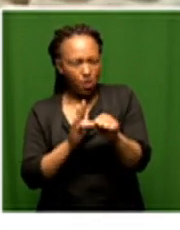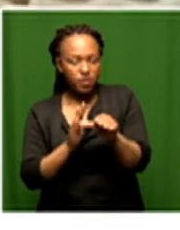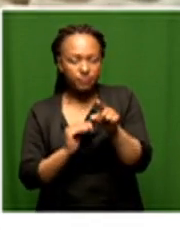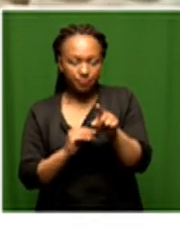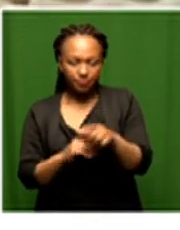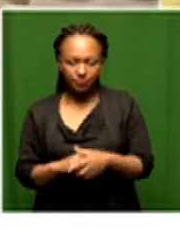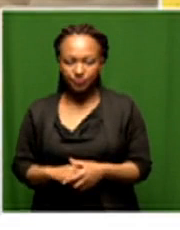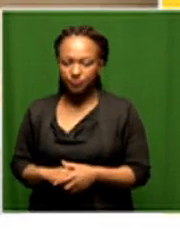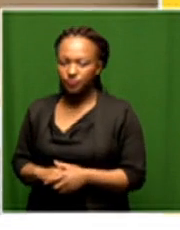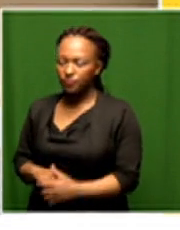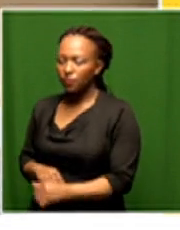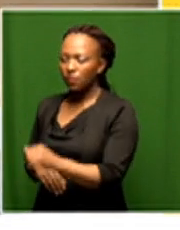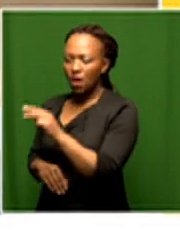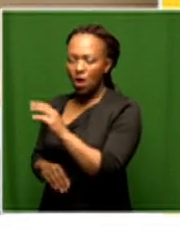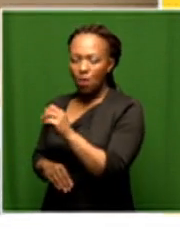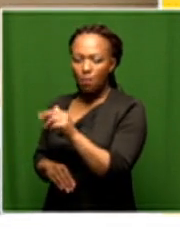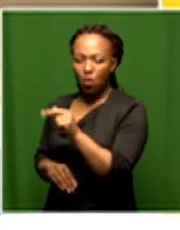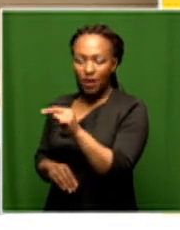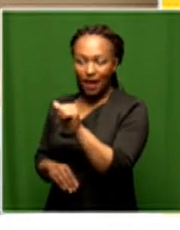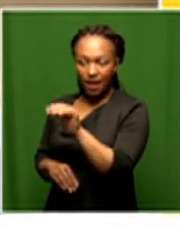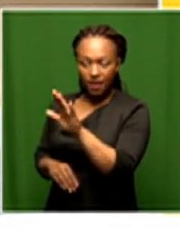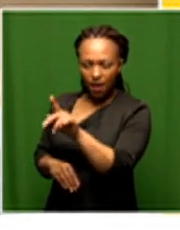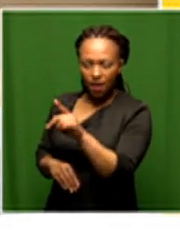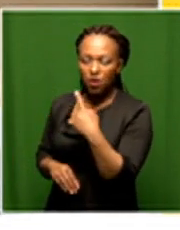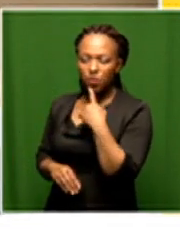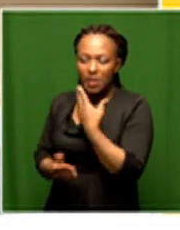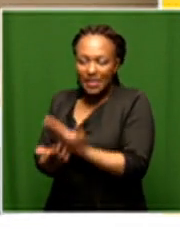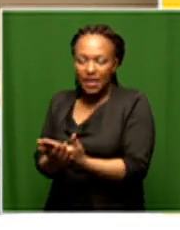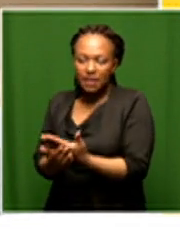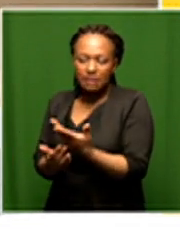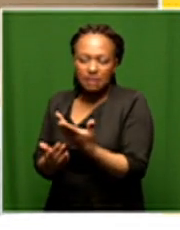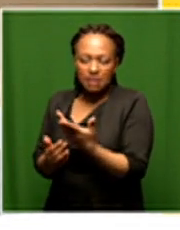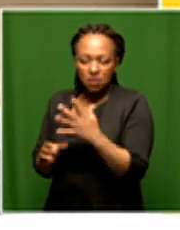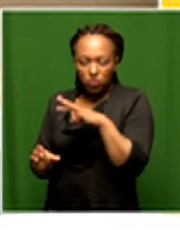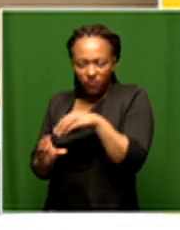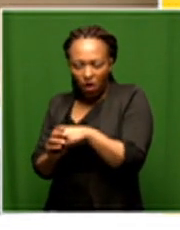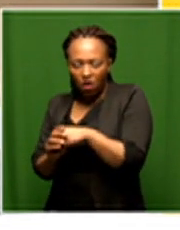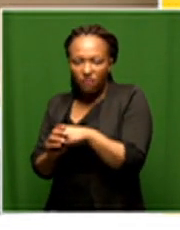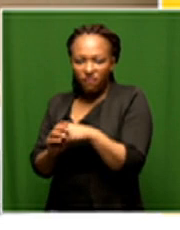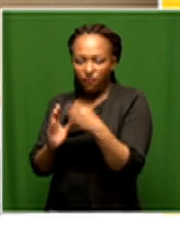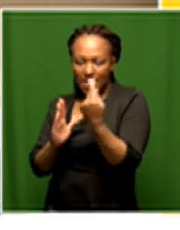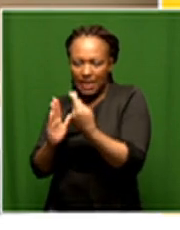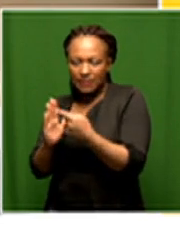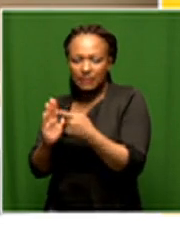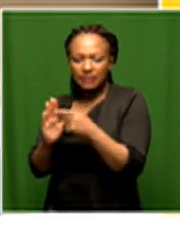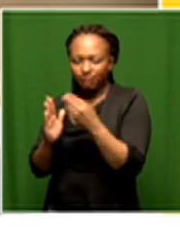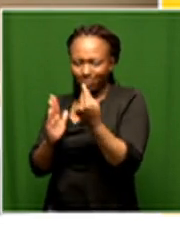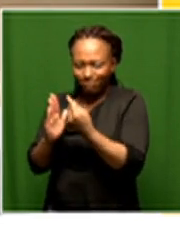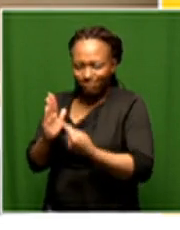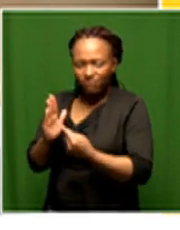Okay. Morena, what would you point out as a highlight of embarking on this career path of illustration and animation?